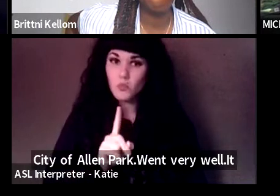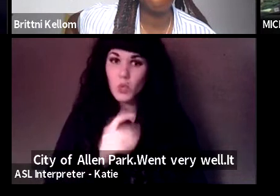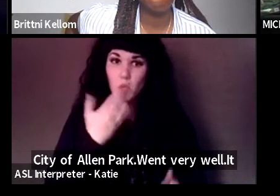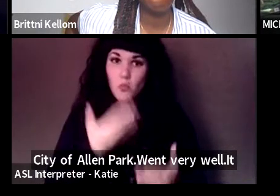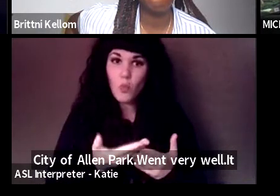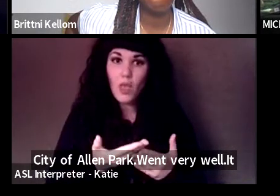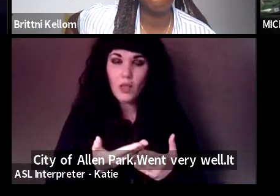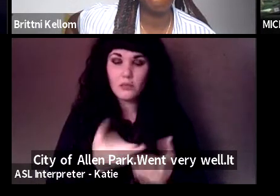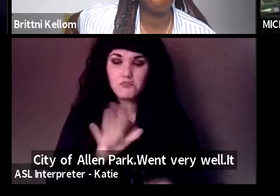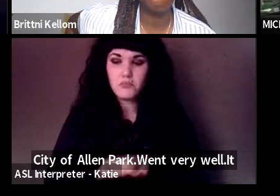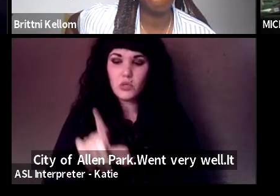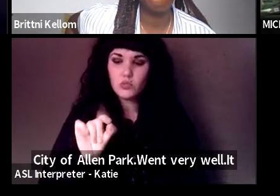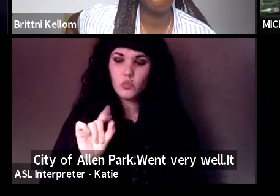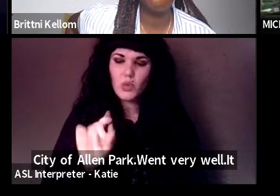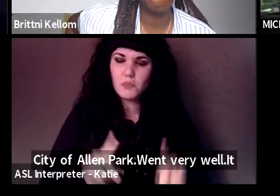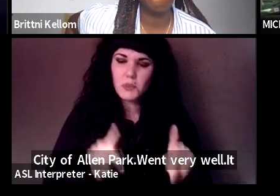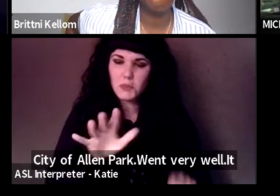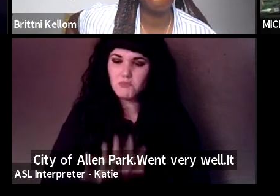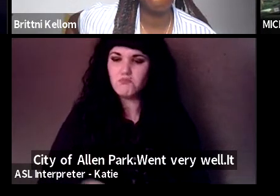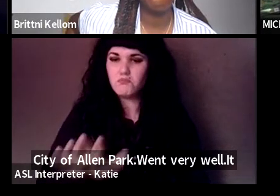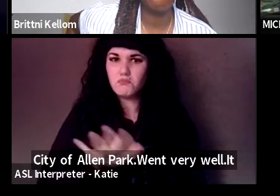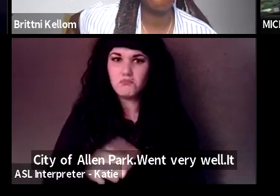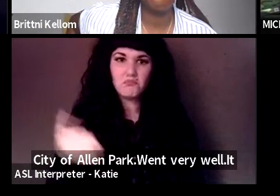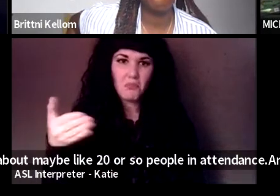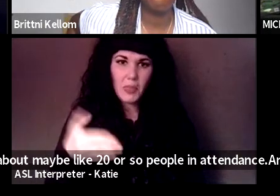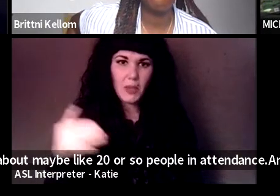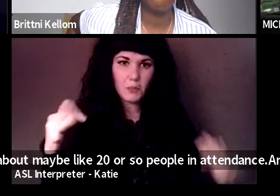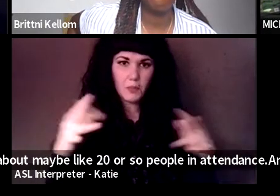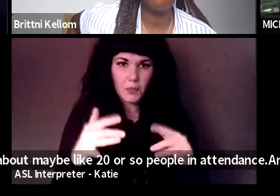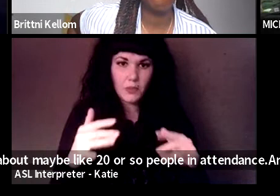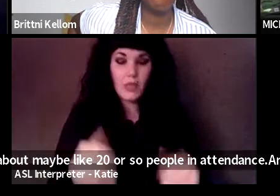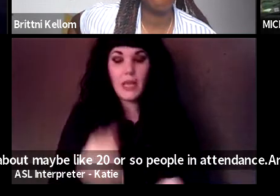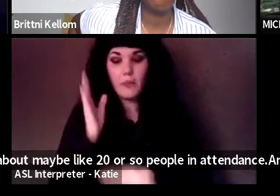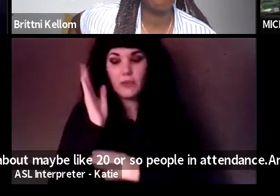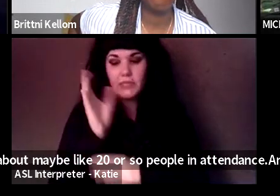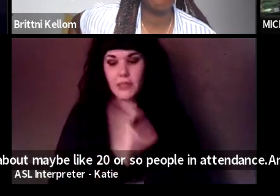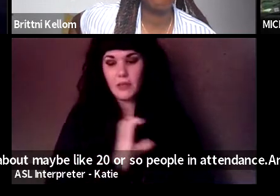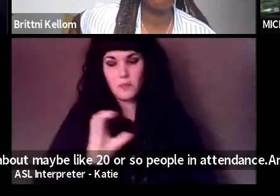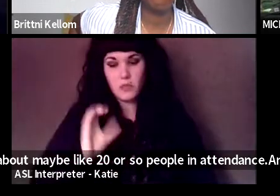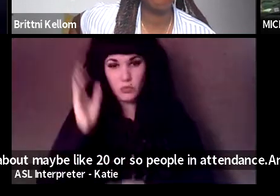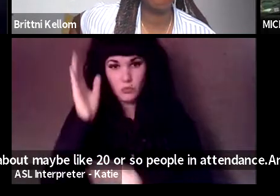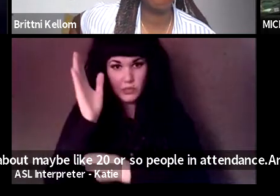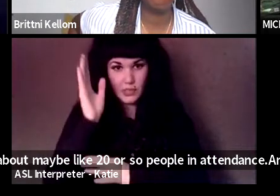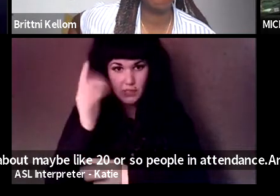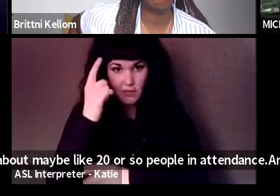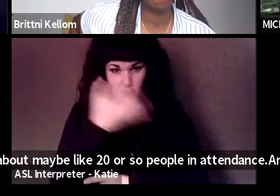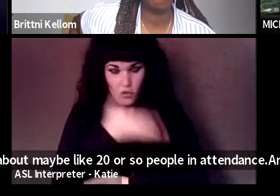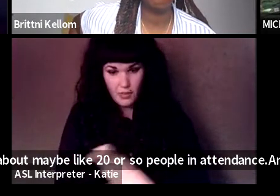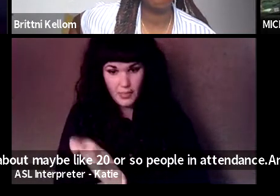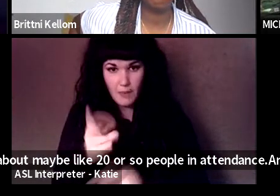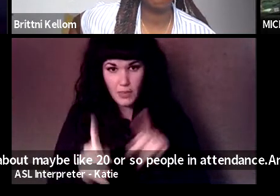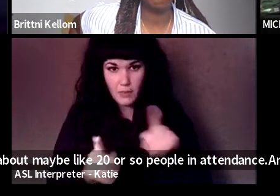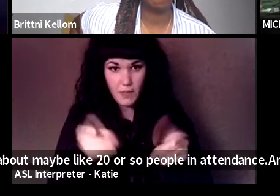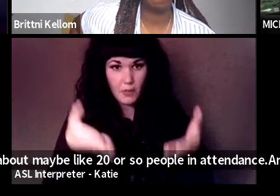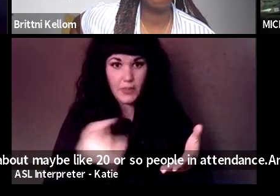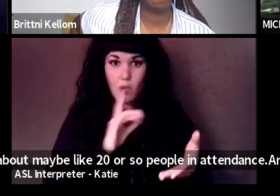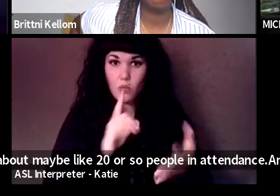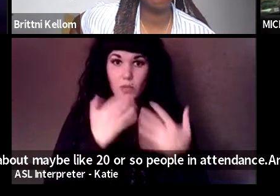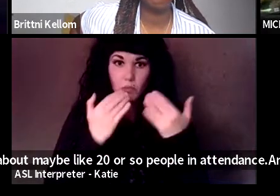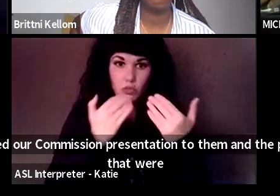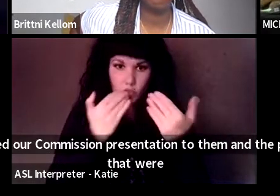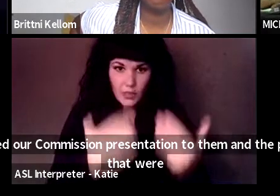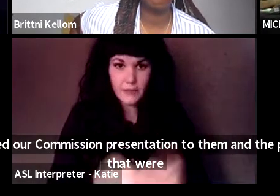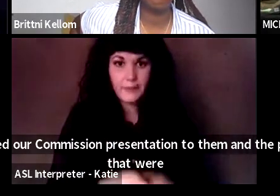in attendance, and I presented our commission presentation to them and the people that were there. They were very appreciative